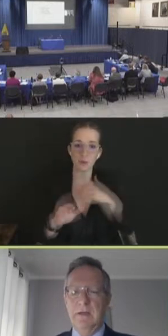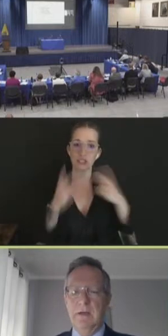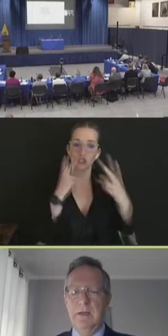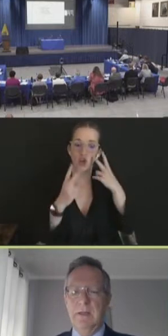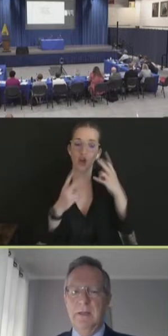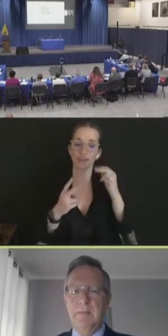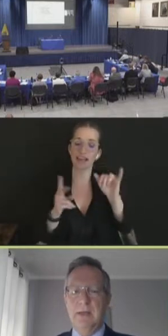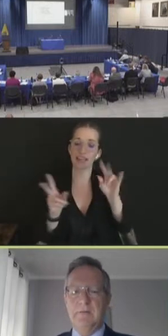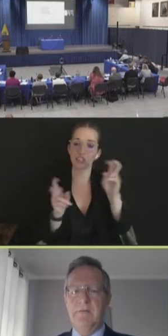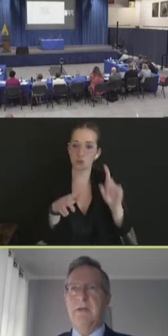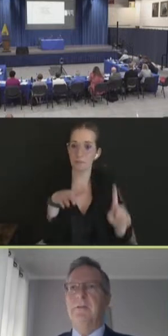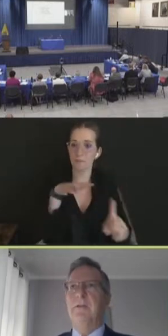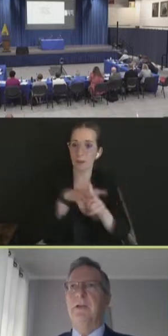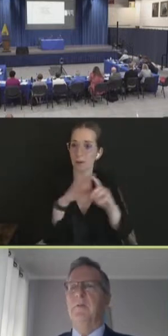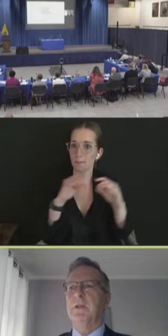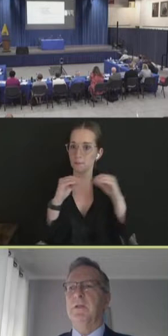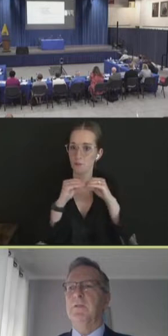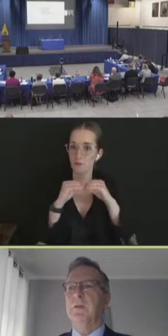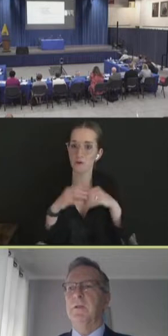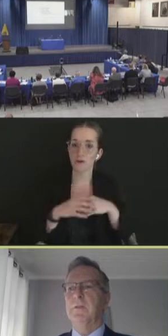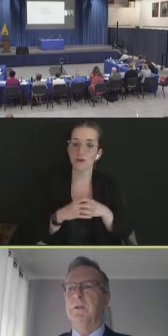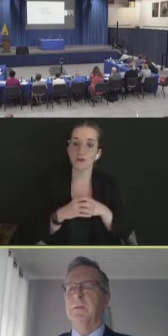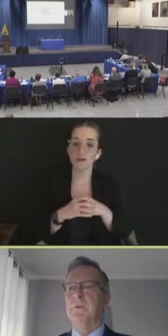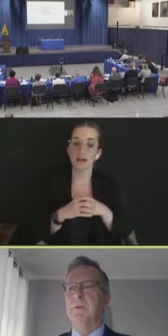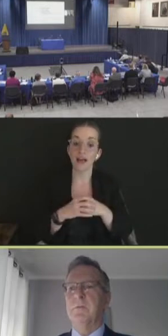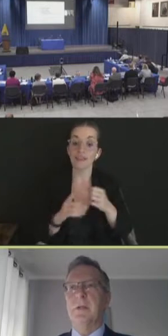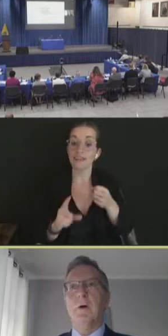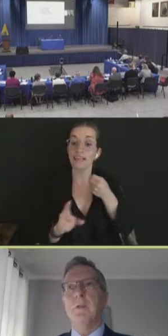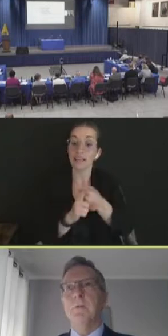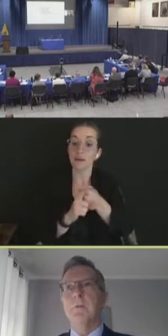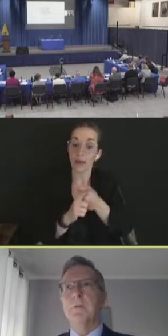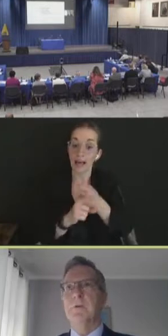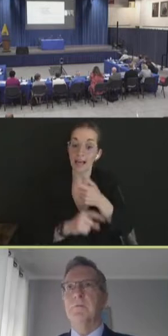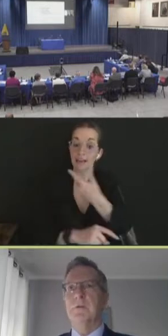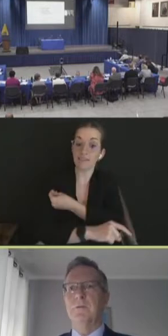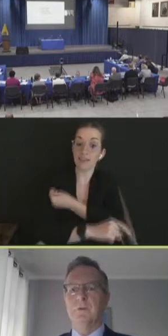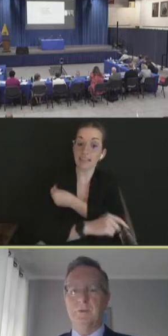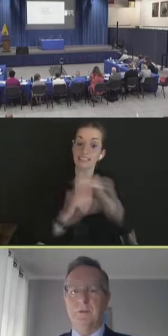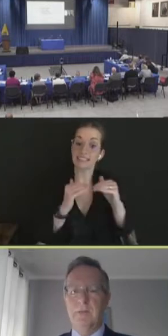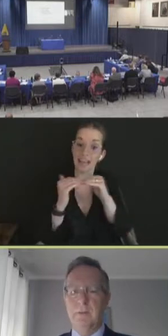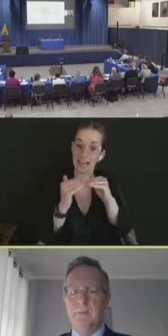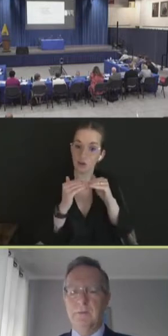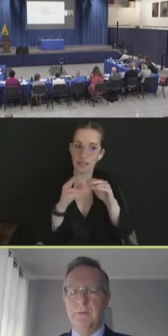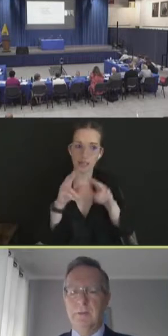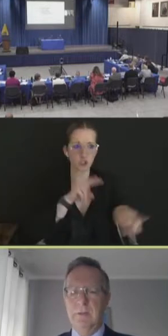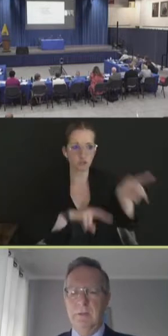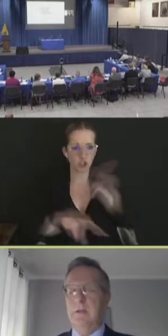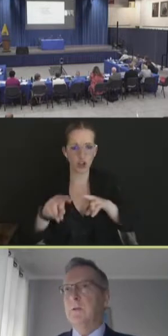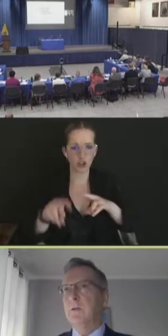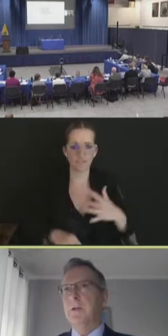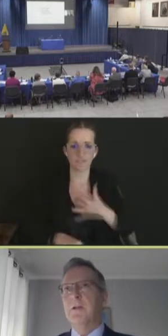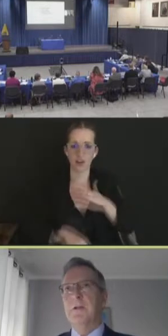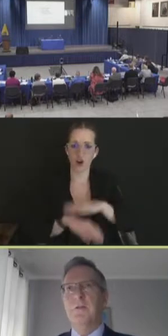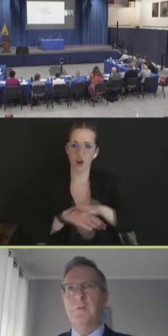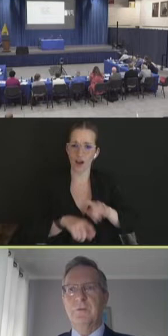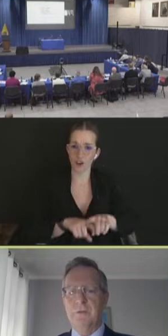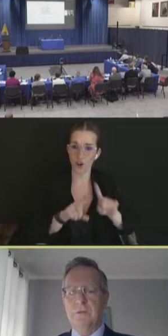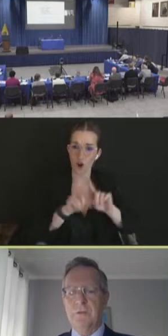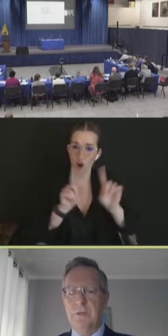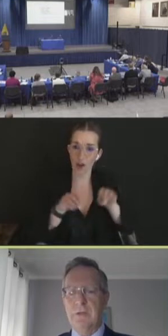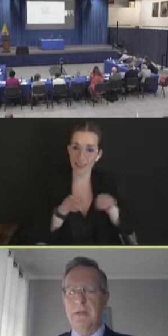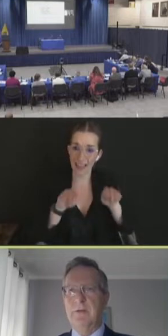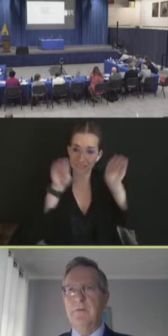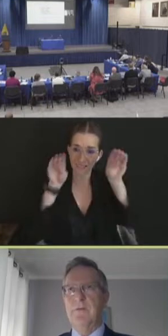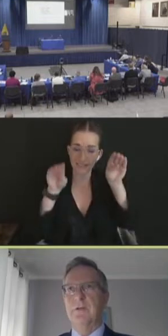The impact of vaccine equity is felt and observed at all levels of research and development, including clinical